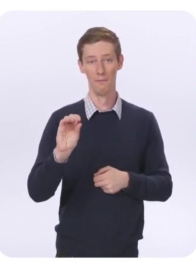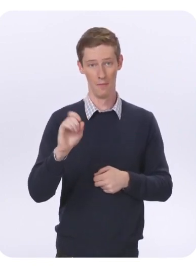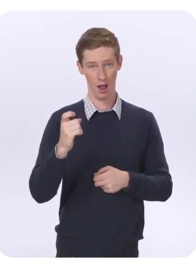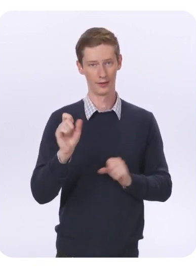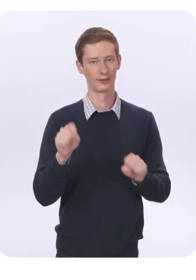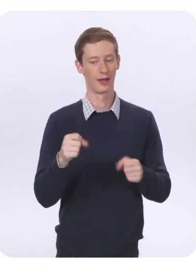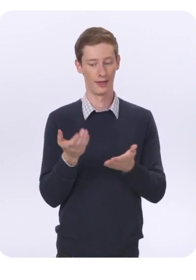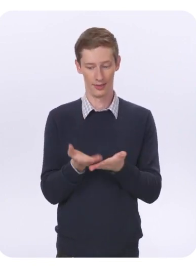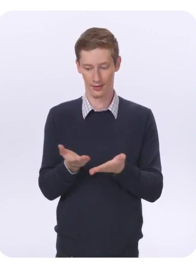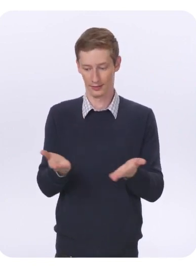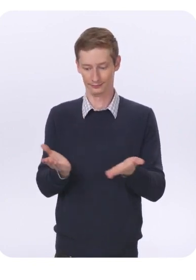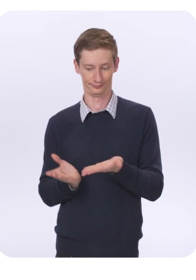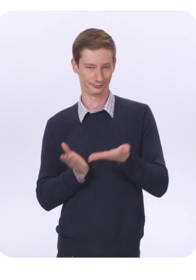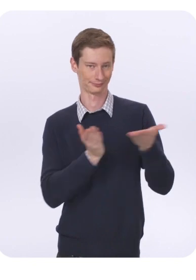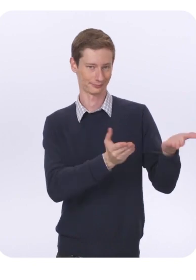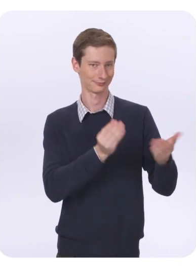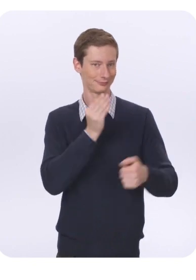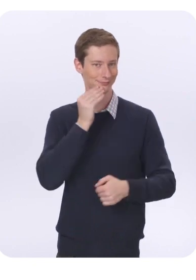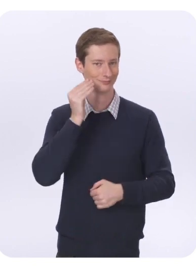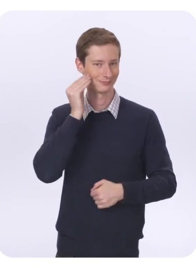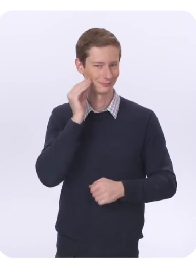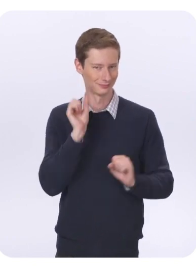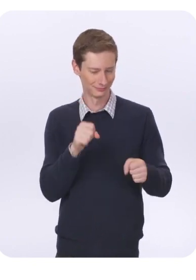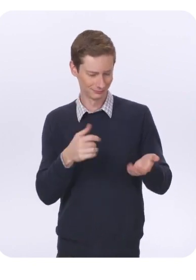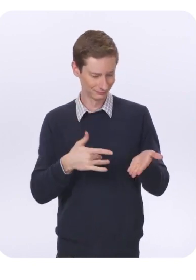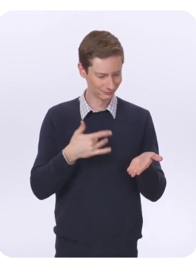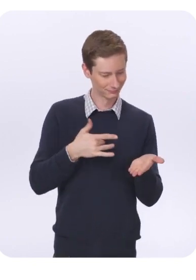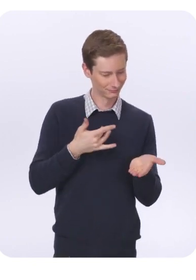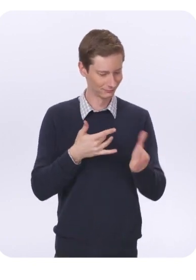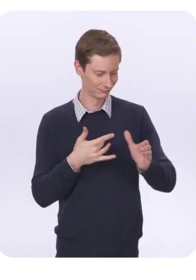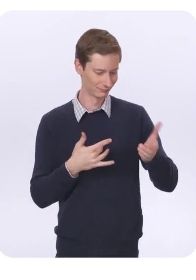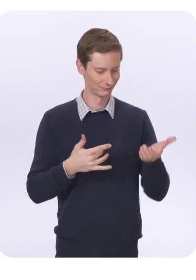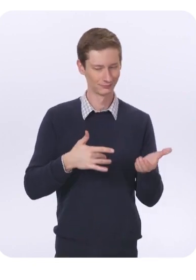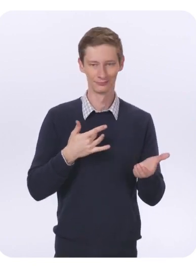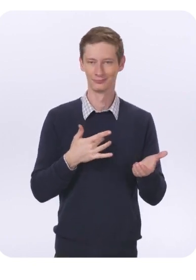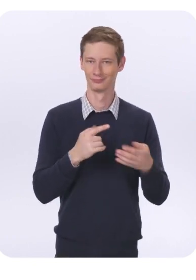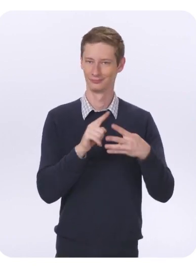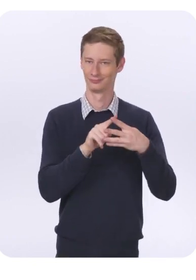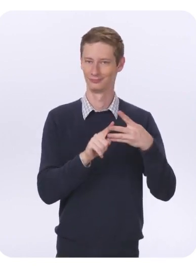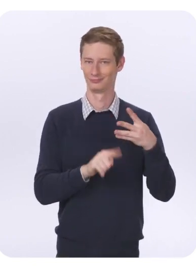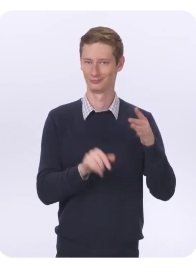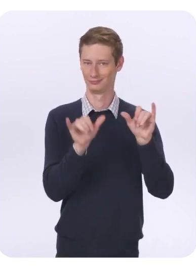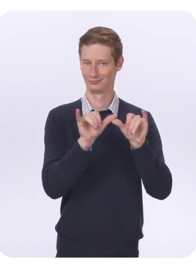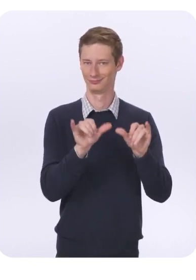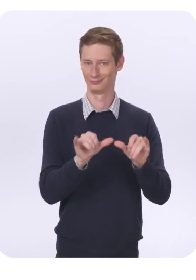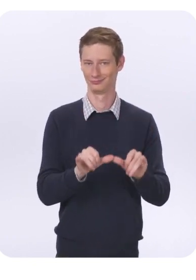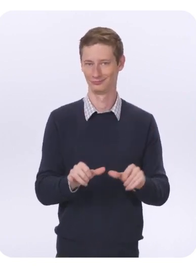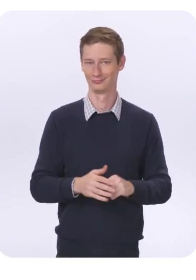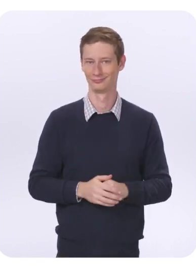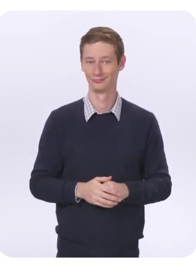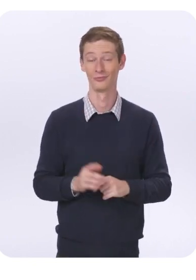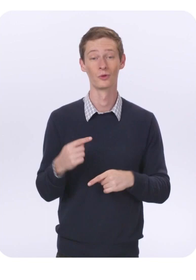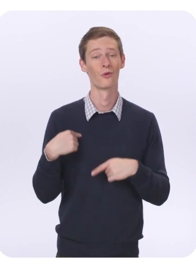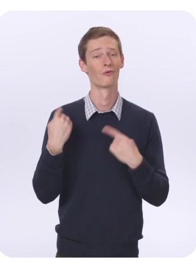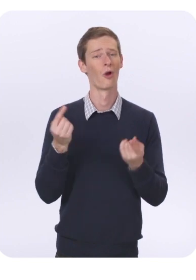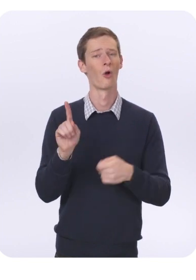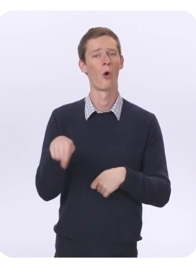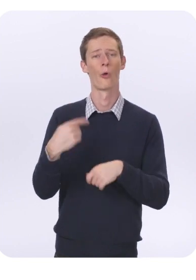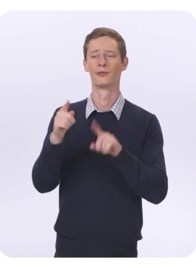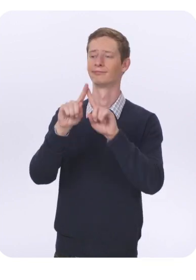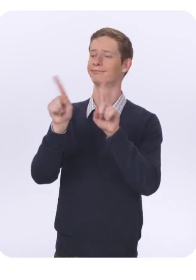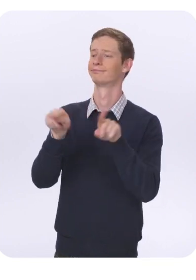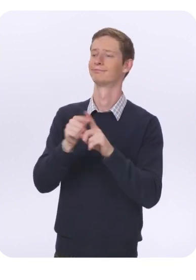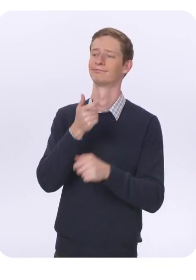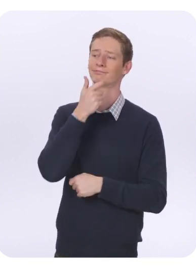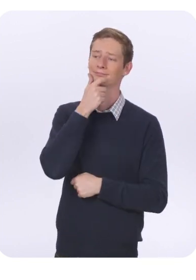have another chance to get a more intuitive feeling about scales. So far, people could only watch our videos on a screen, which